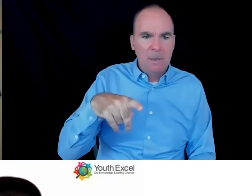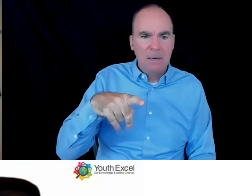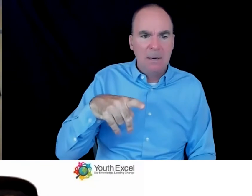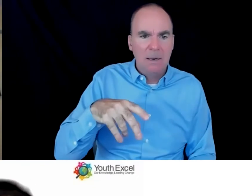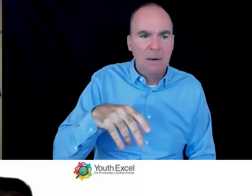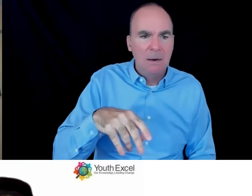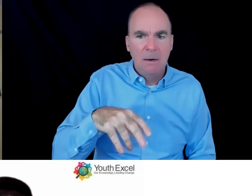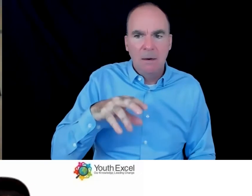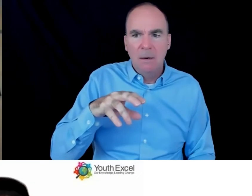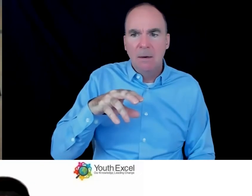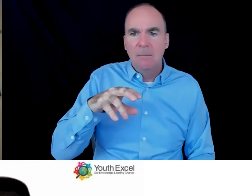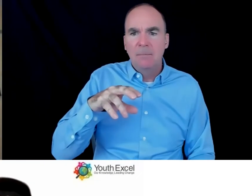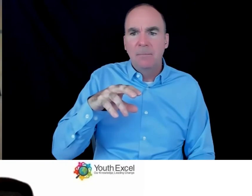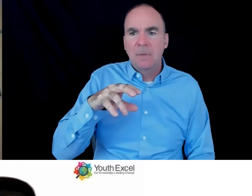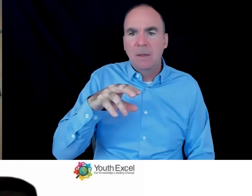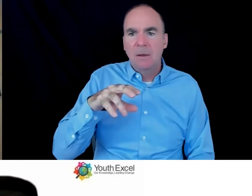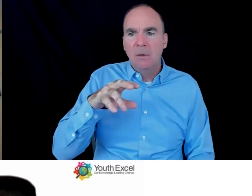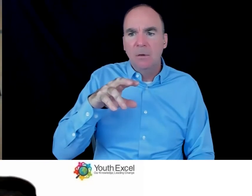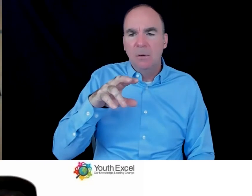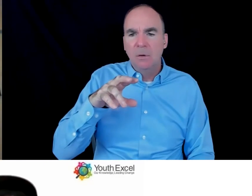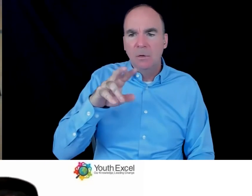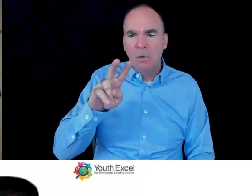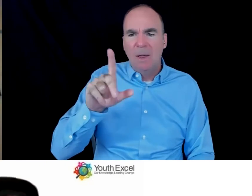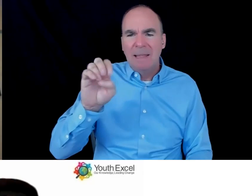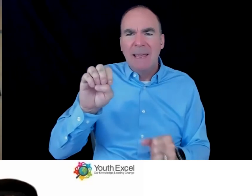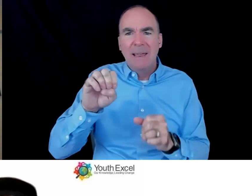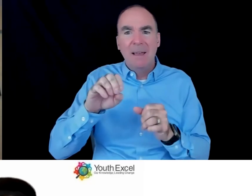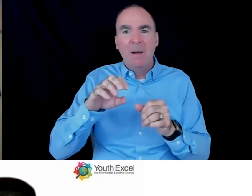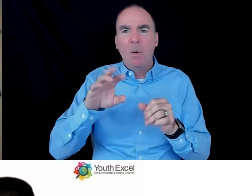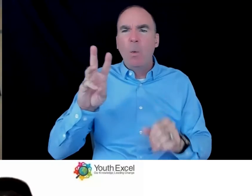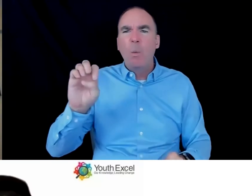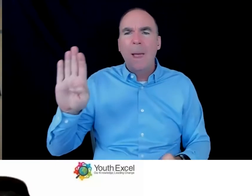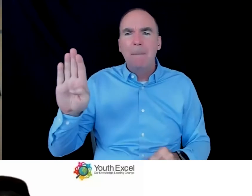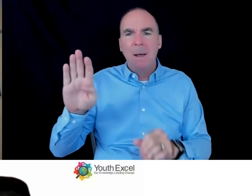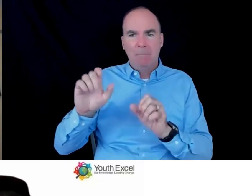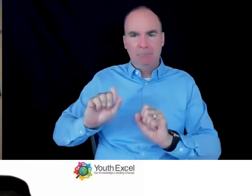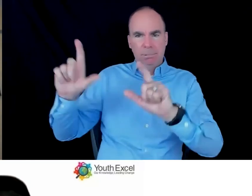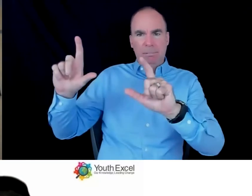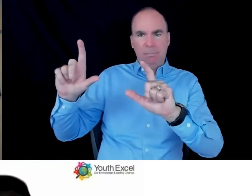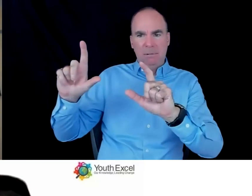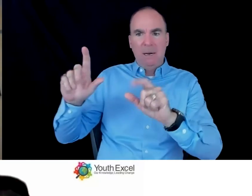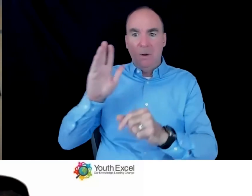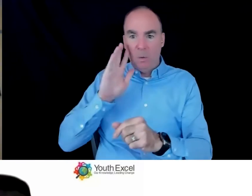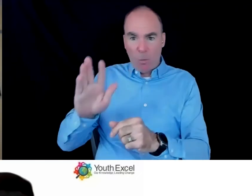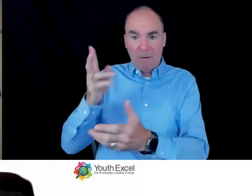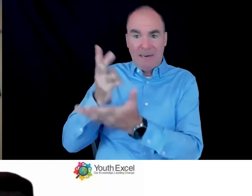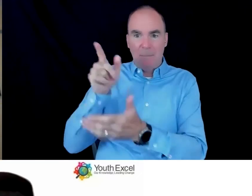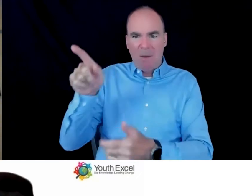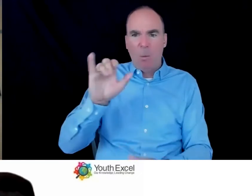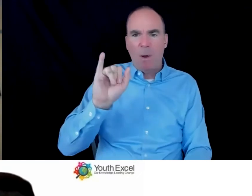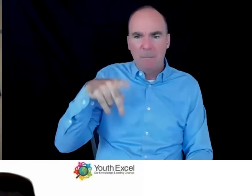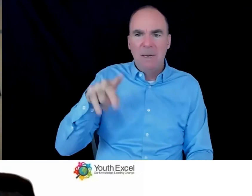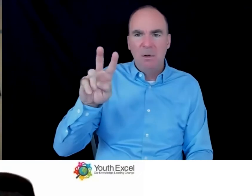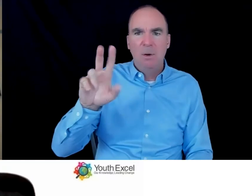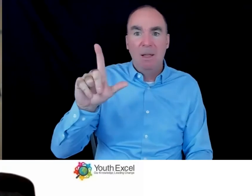on IREX's event page. So I believe you're going to get an email with the relevant links to get you to this recording.